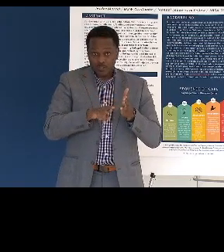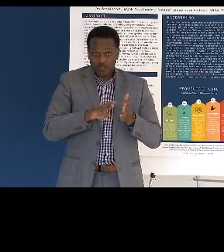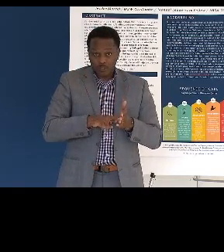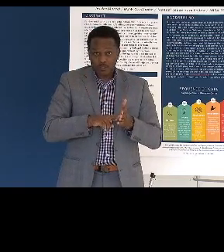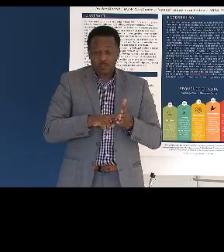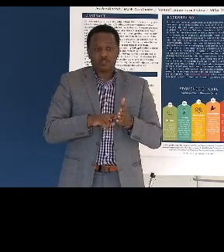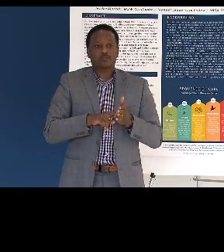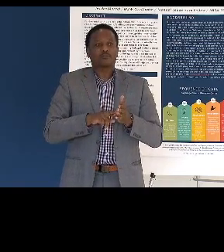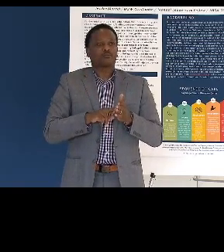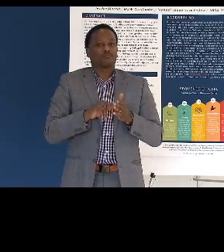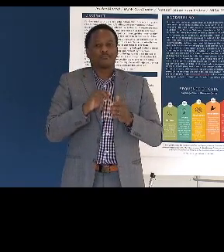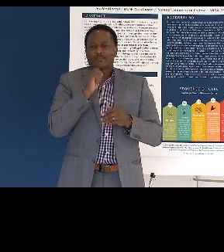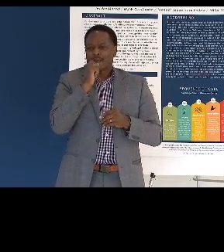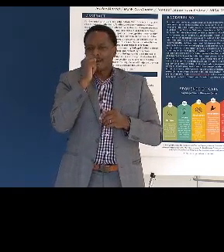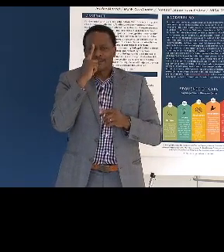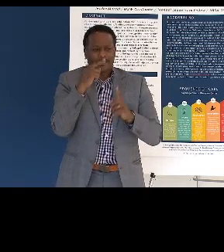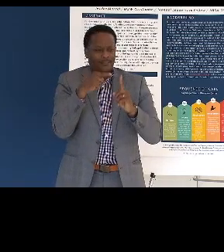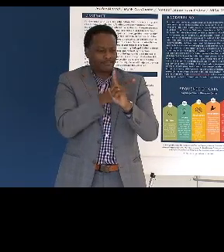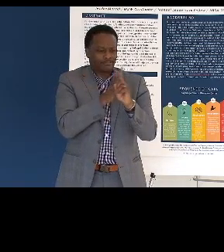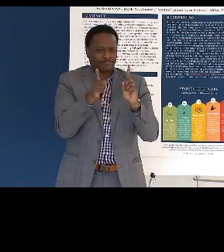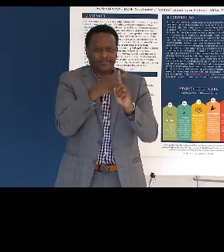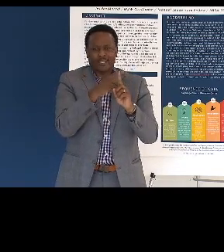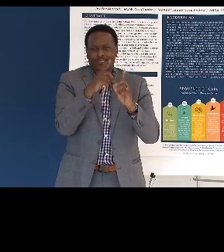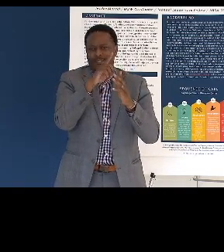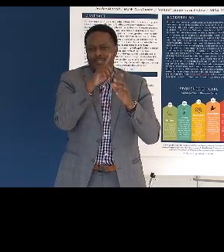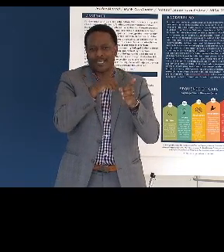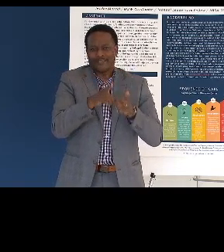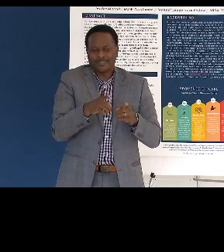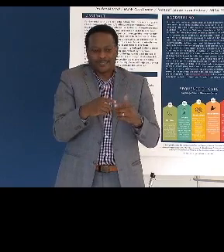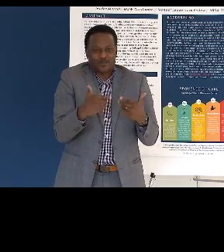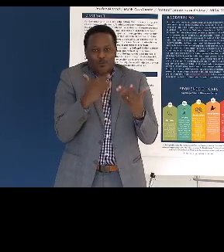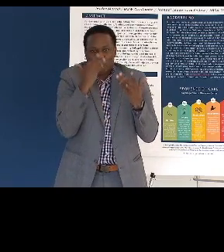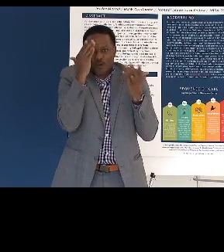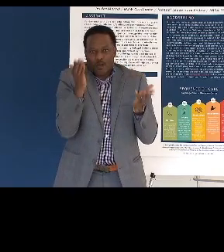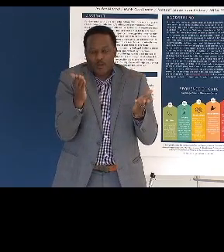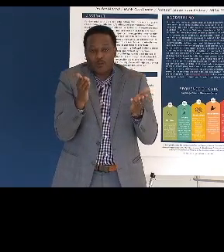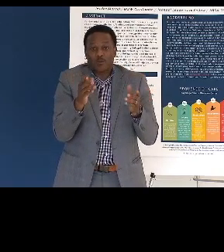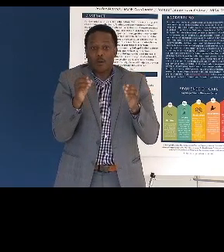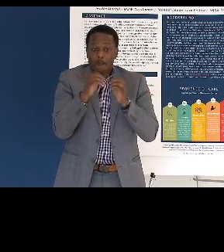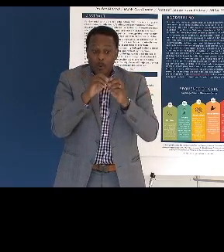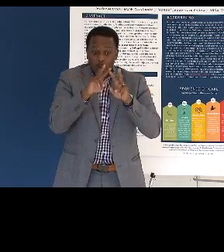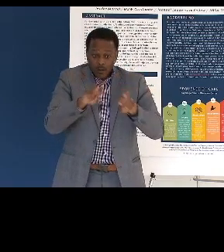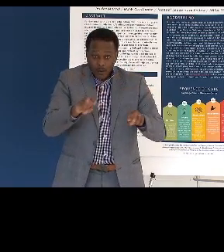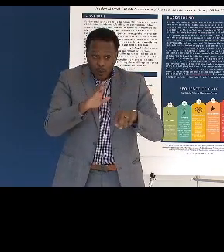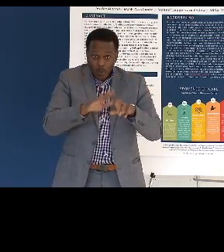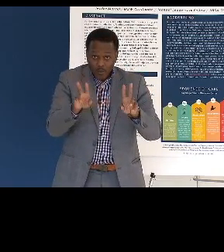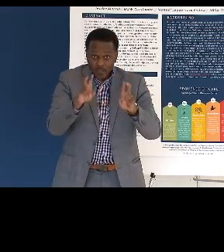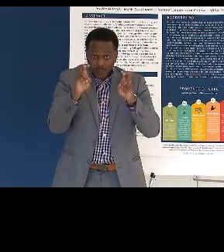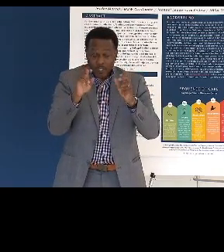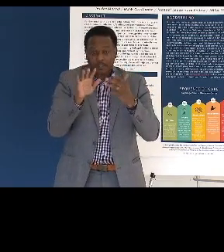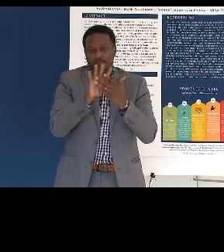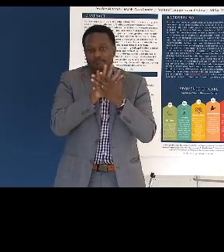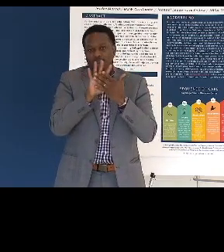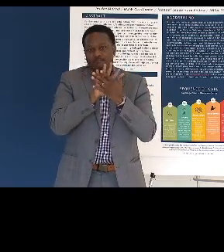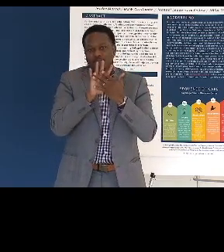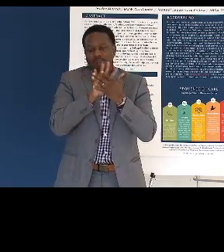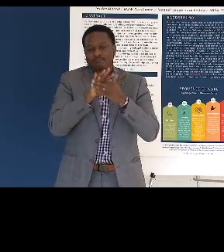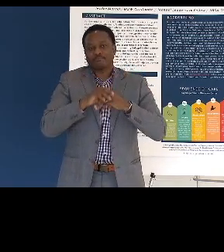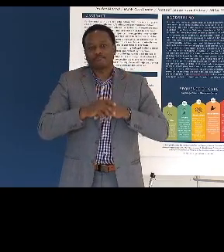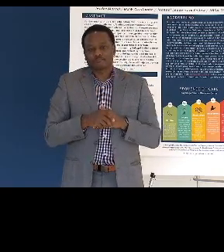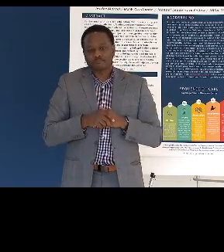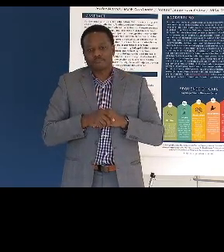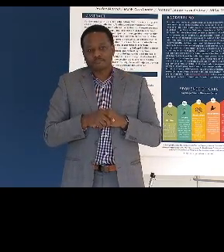inconsistent definitions of mentoring. Further, studies on the subject often lack scientific rigor. Despite